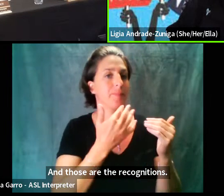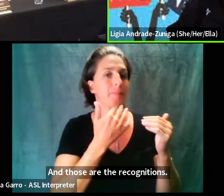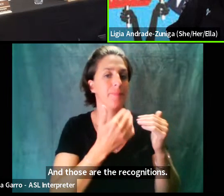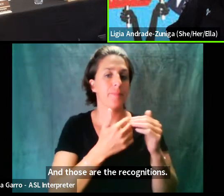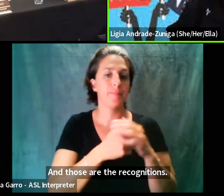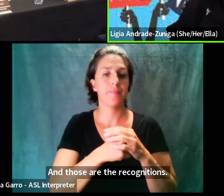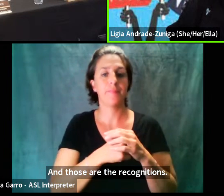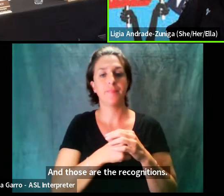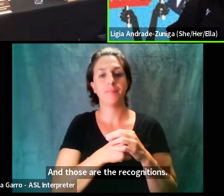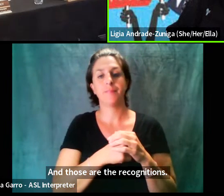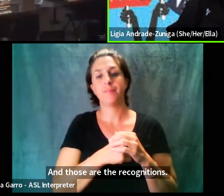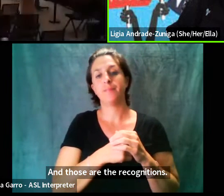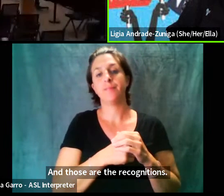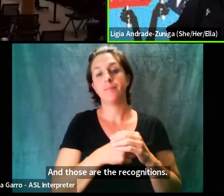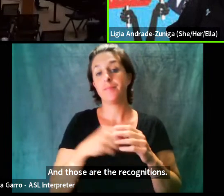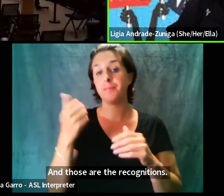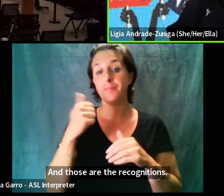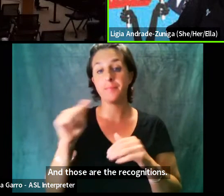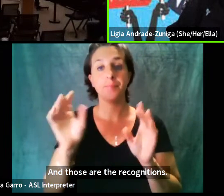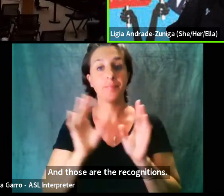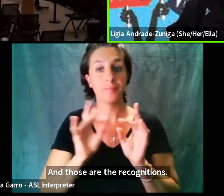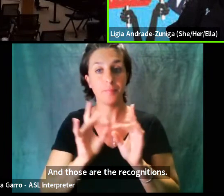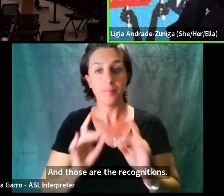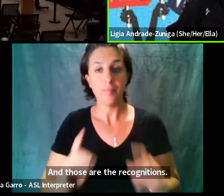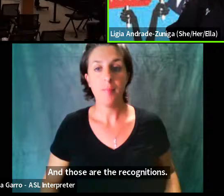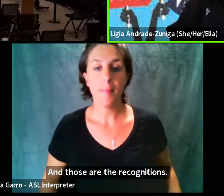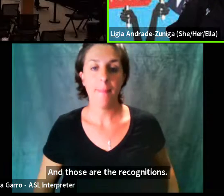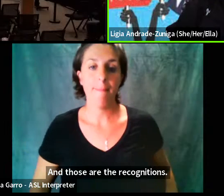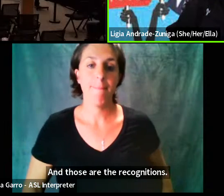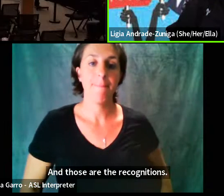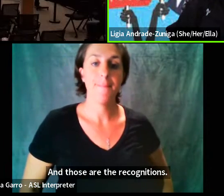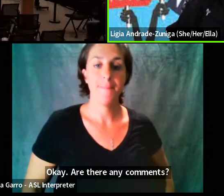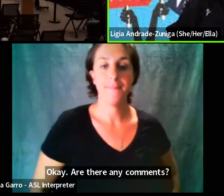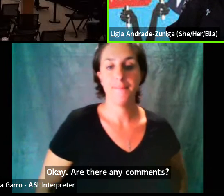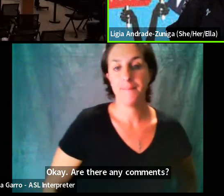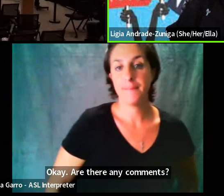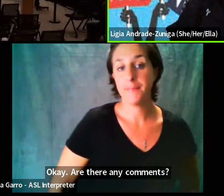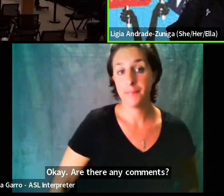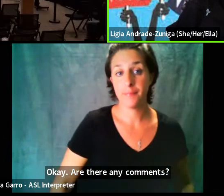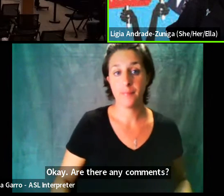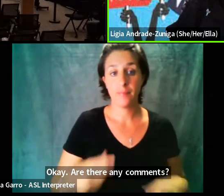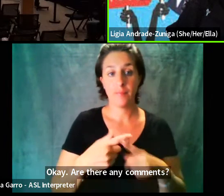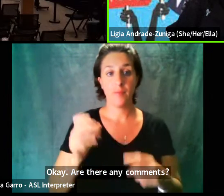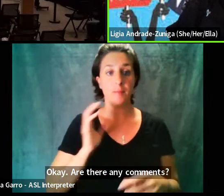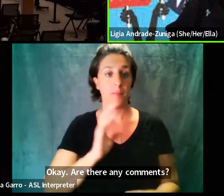Okay, are there any comments from the board?